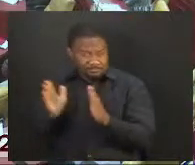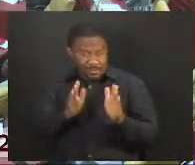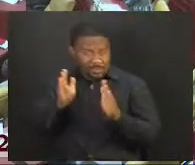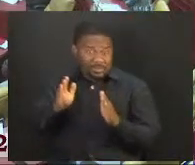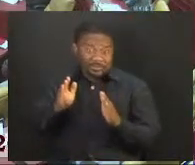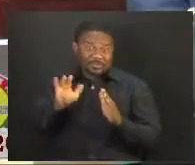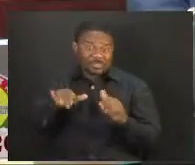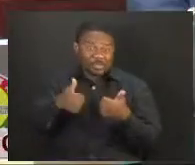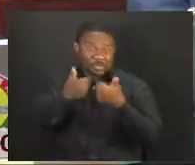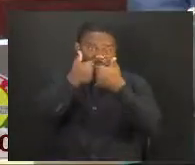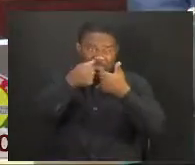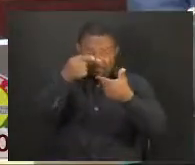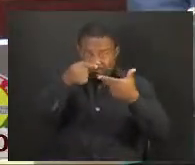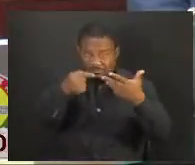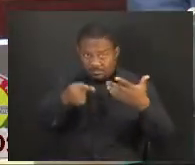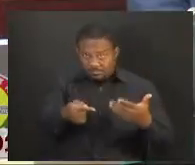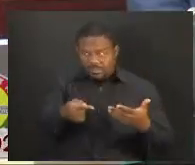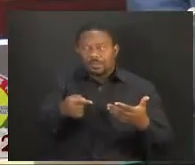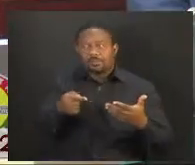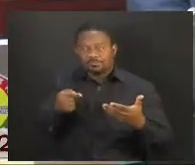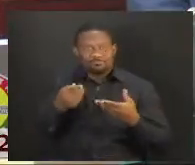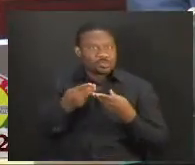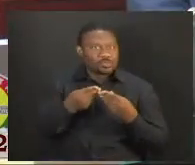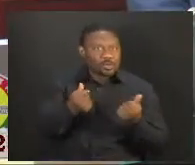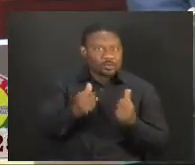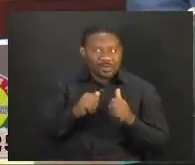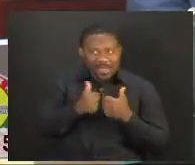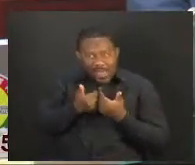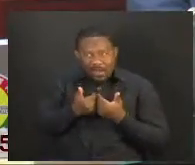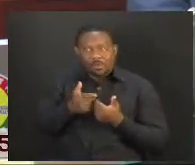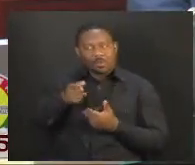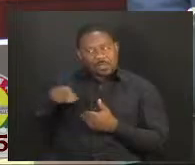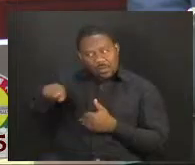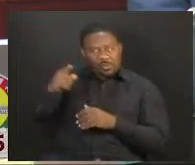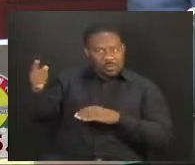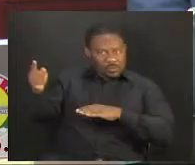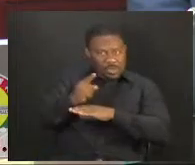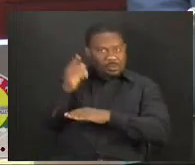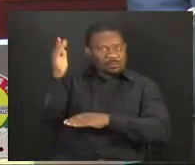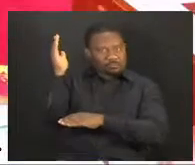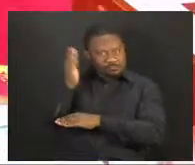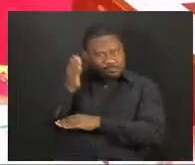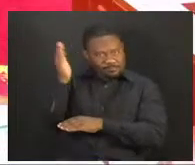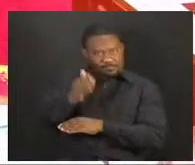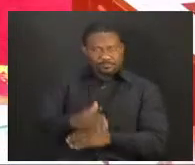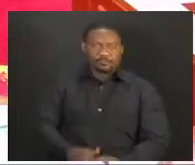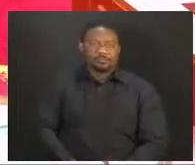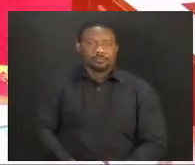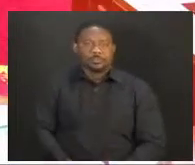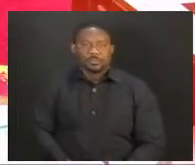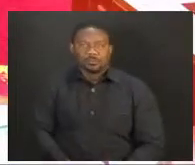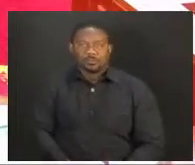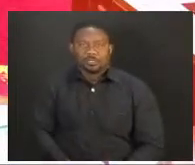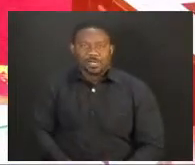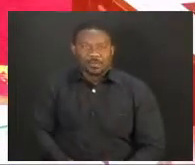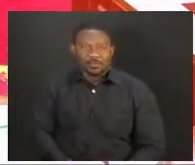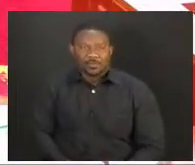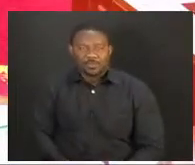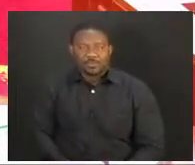challenges of various MDAs. So, Speaker, I want to repeat this. Mr.